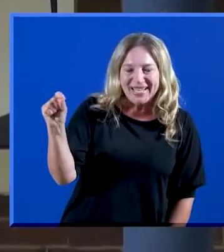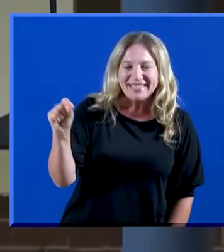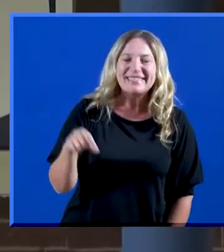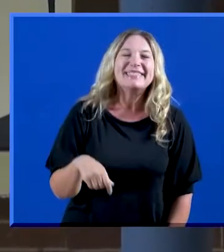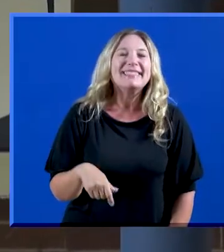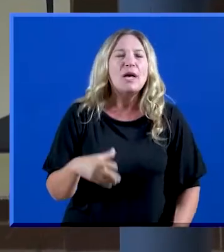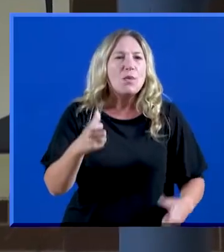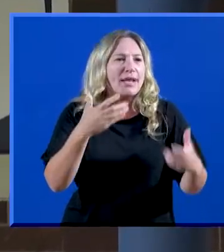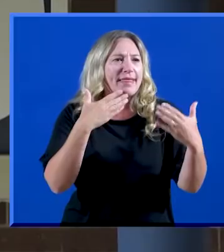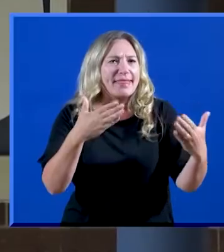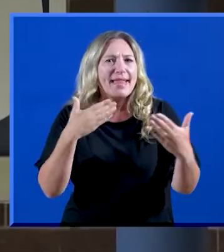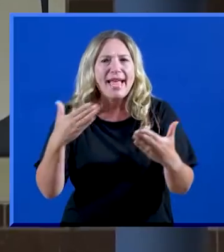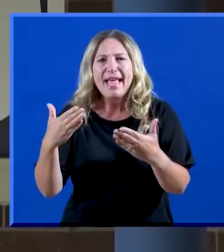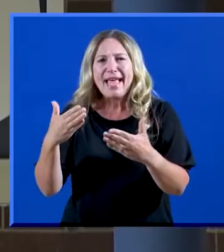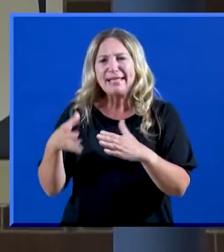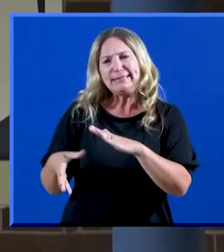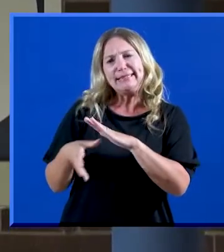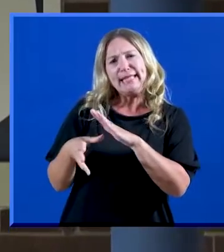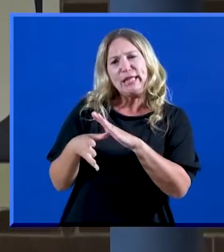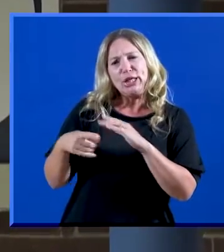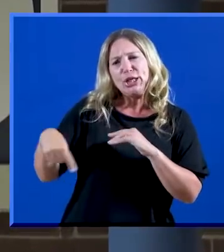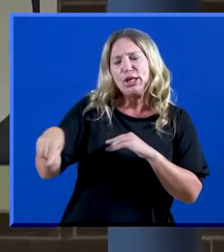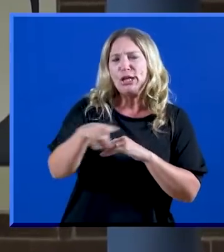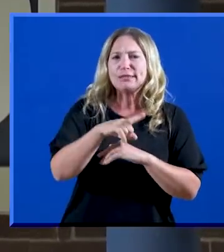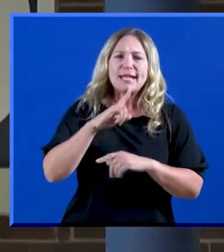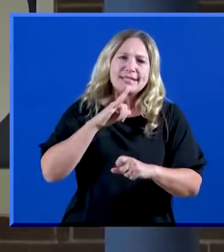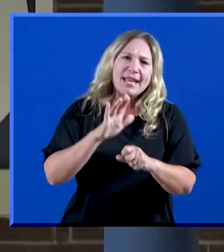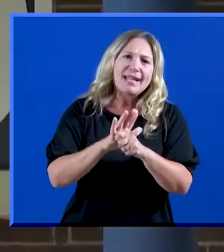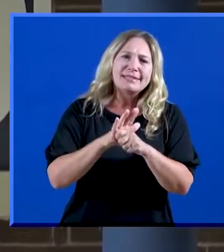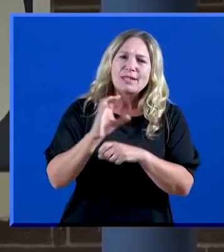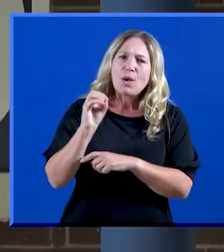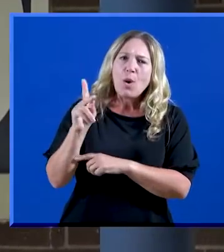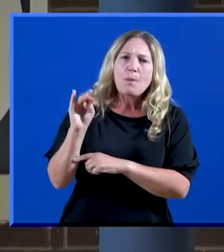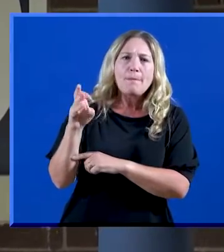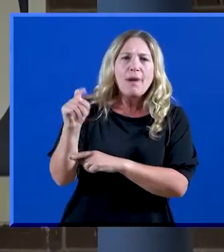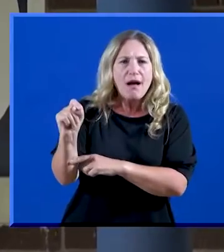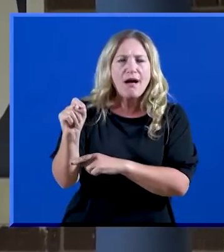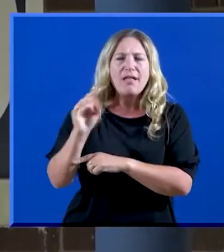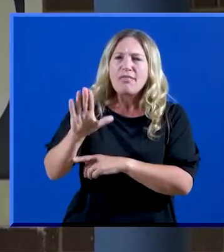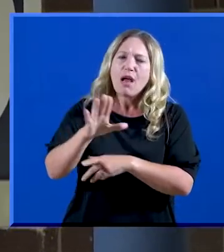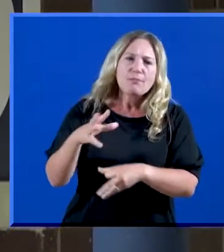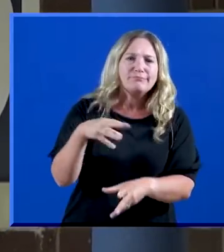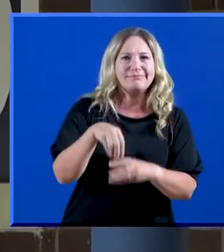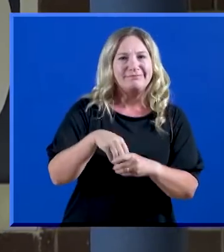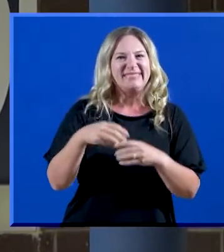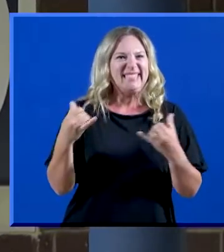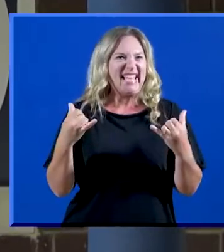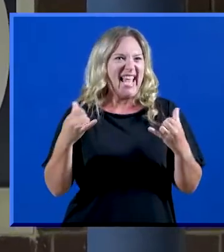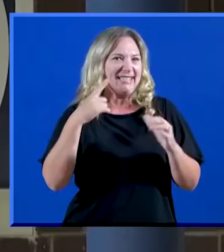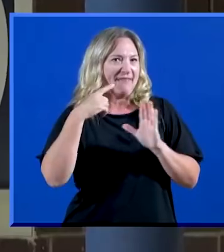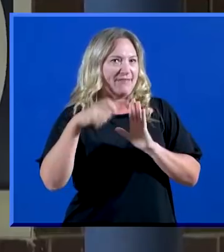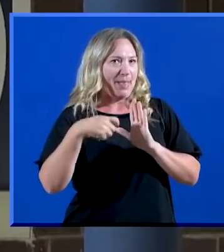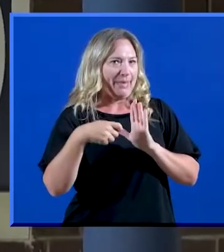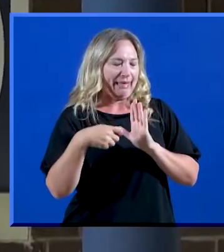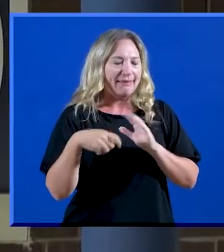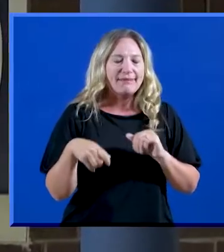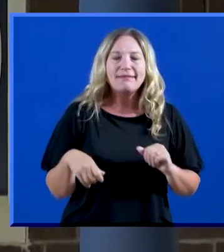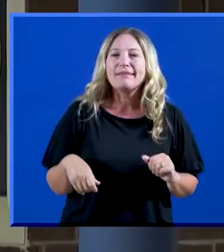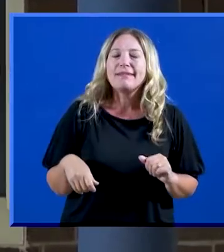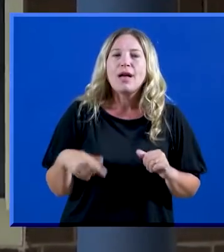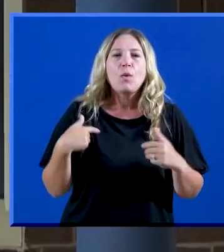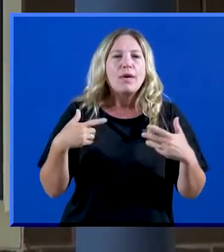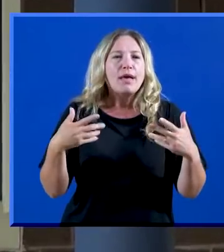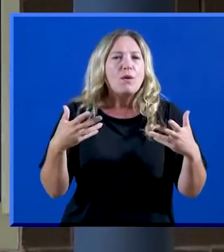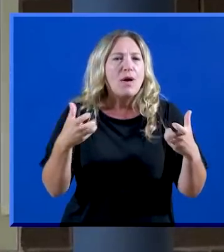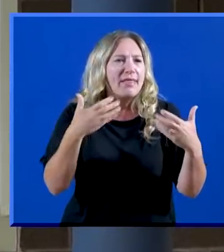of 2020. We want to thank our seniors for their dedication to Oakmont and their participation in the filming of the